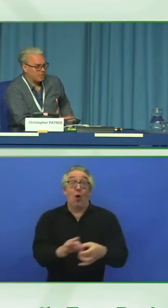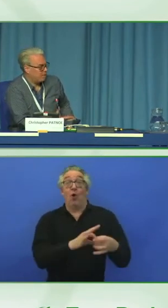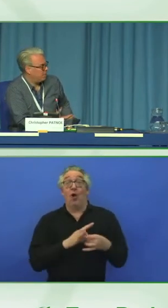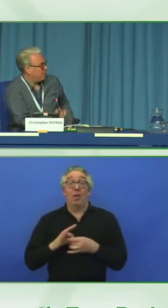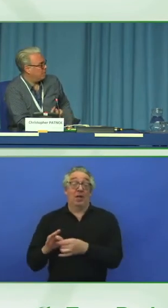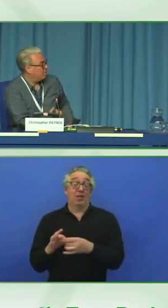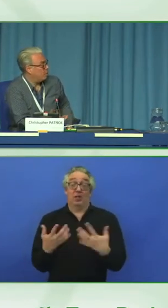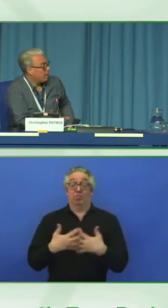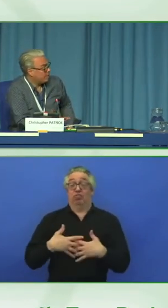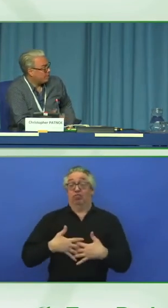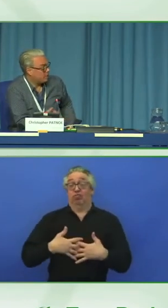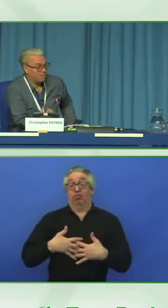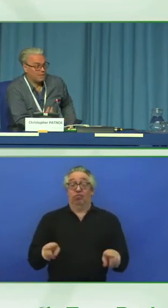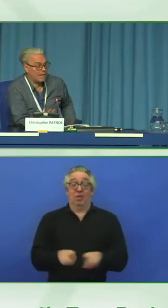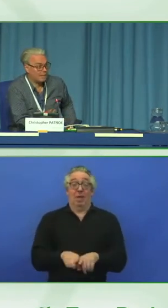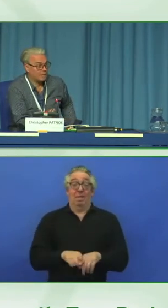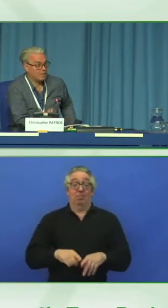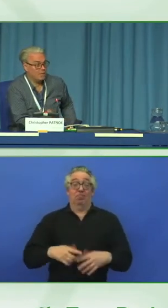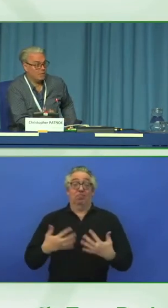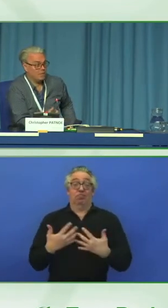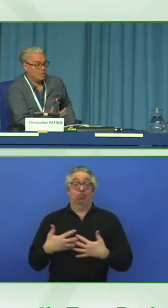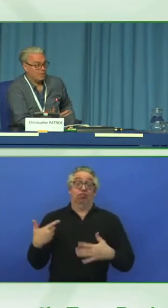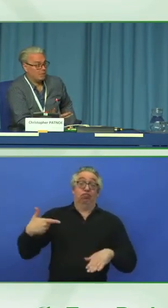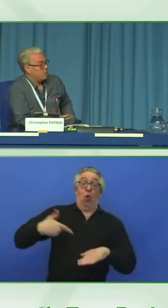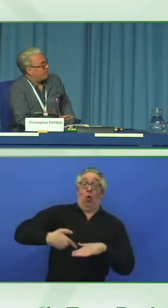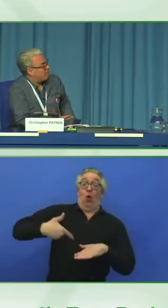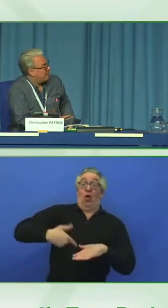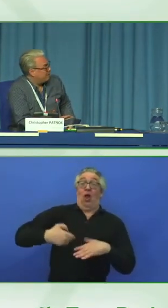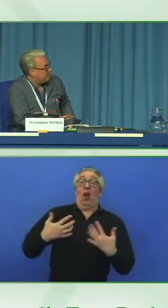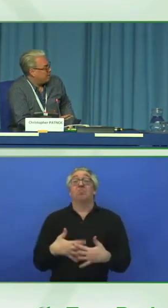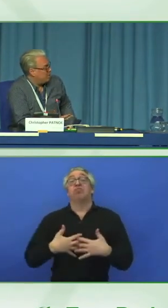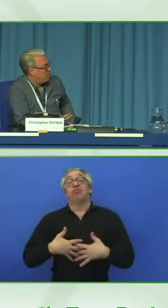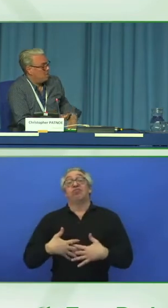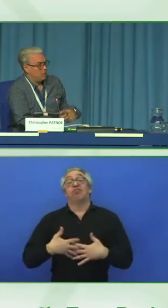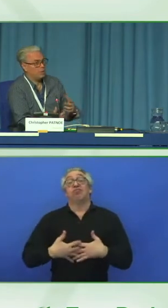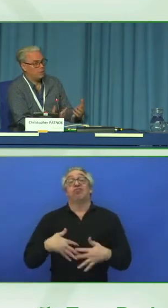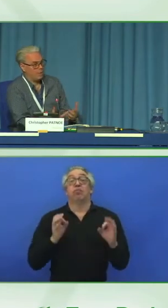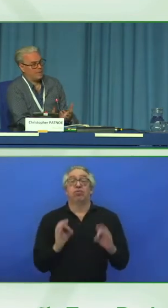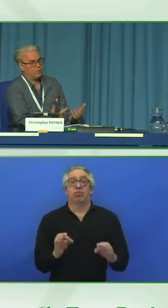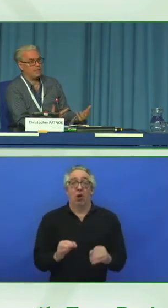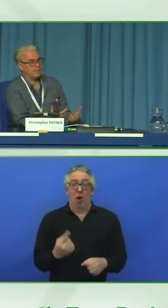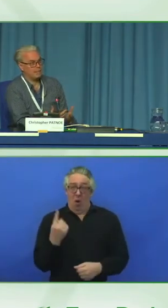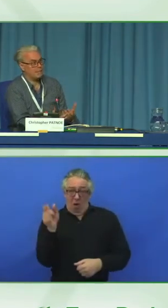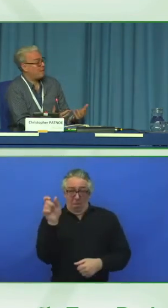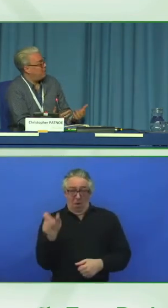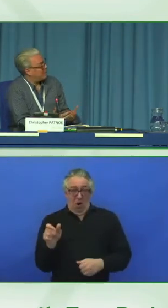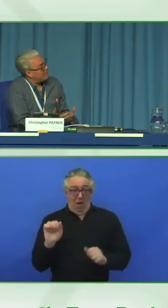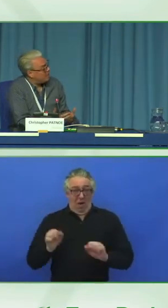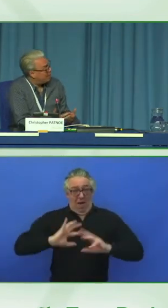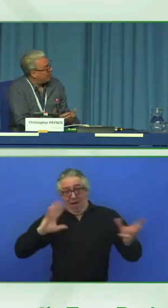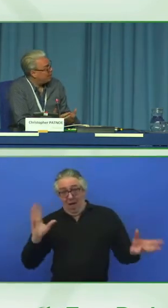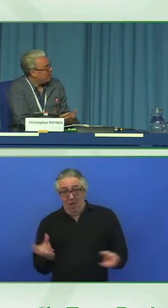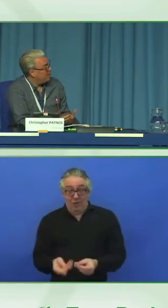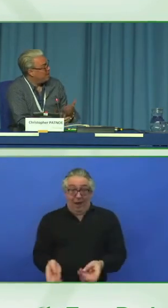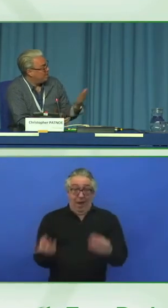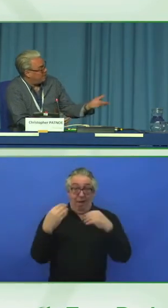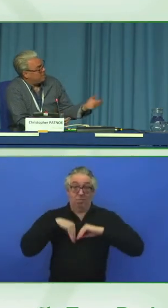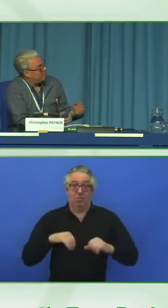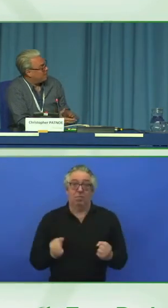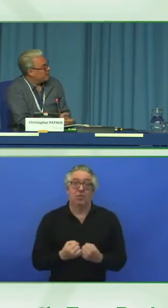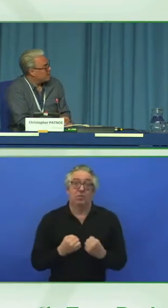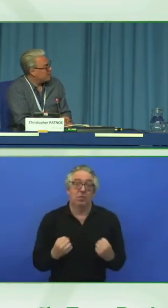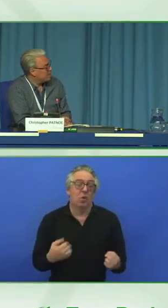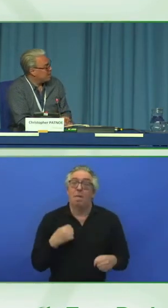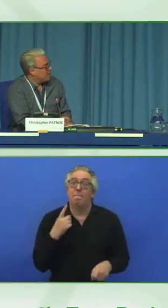has all of the skills, all of the awareness, all of the talent to be able to do everything. So the only way we can do these things is by doing them together. In